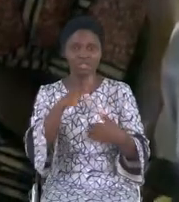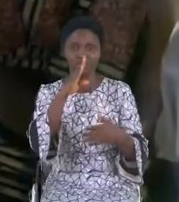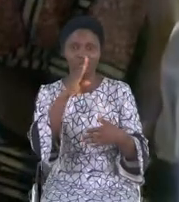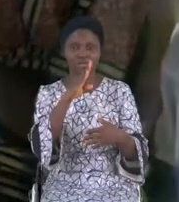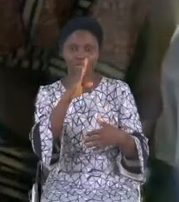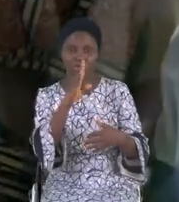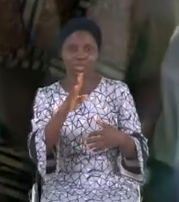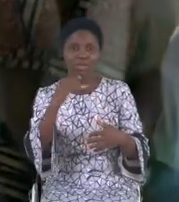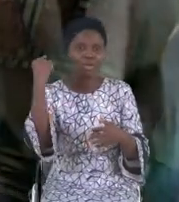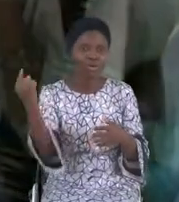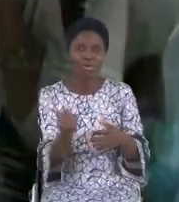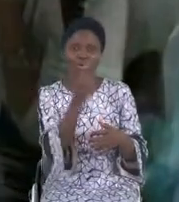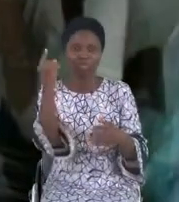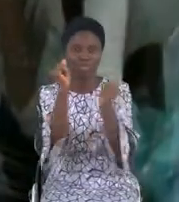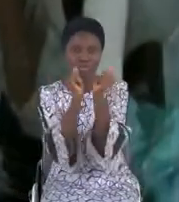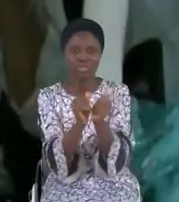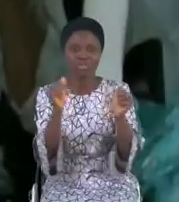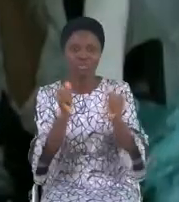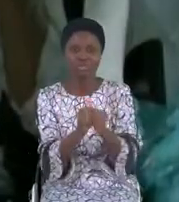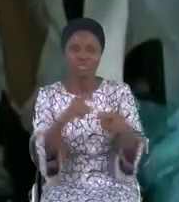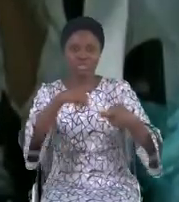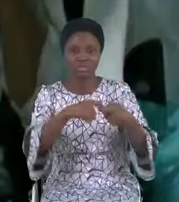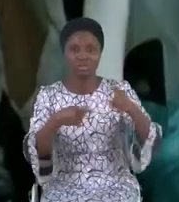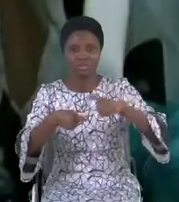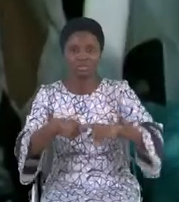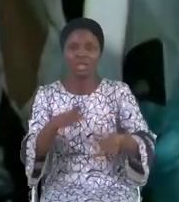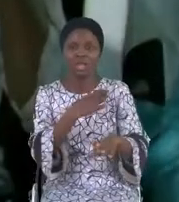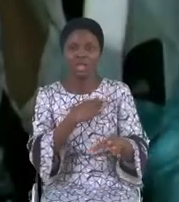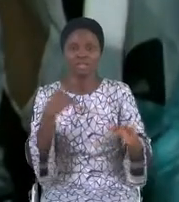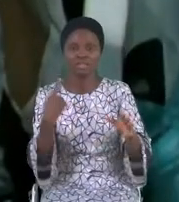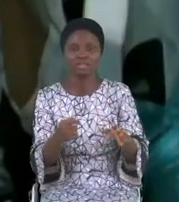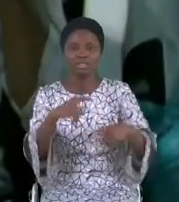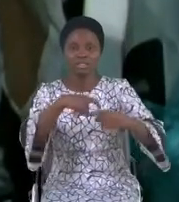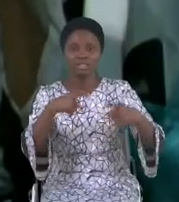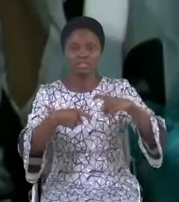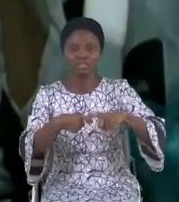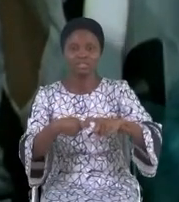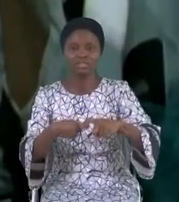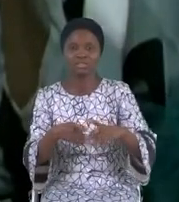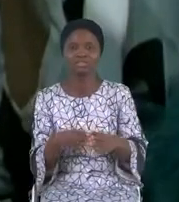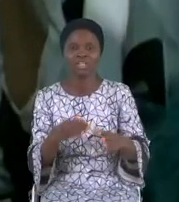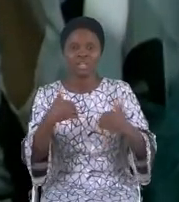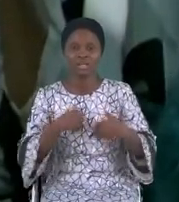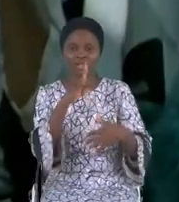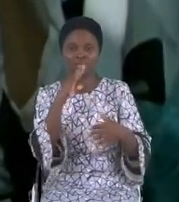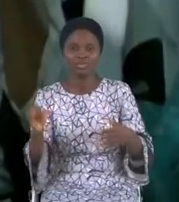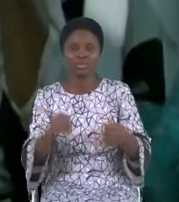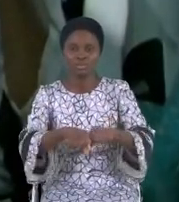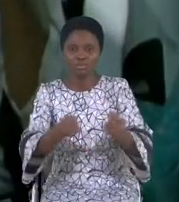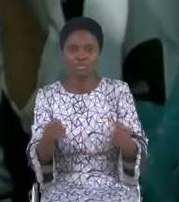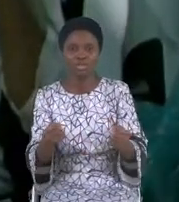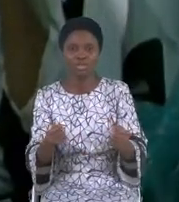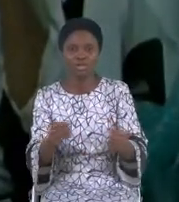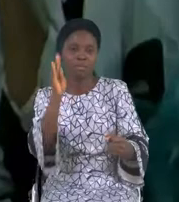fetters and chased and the chains had been plugged asunder by him and the